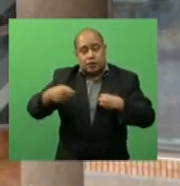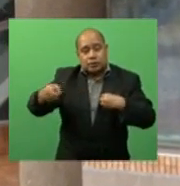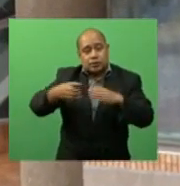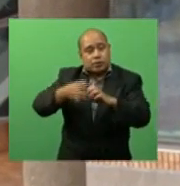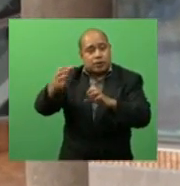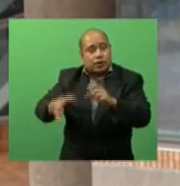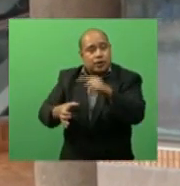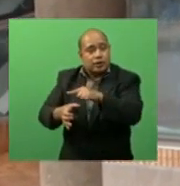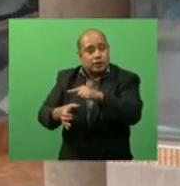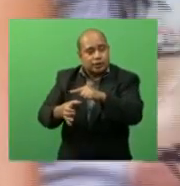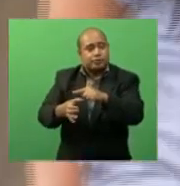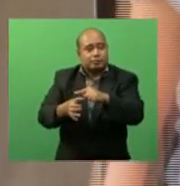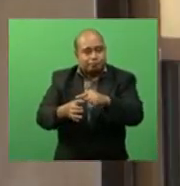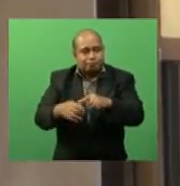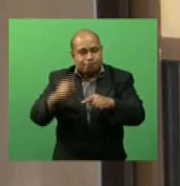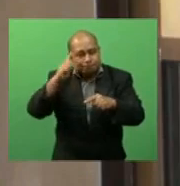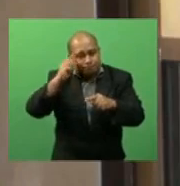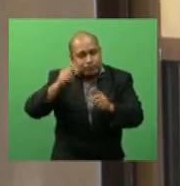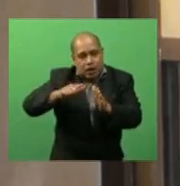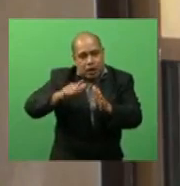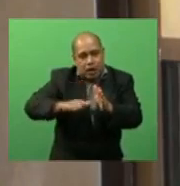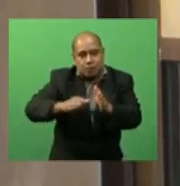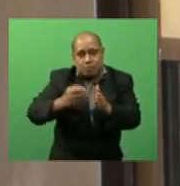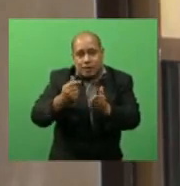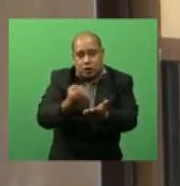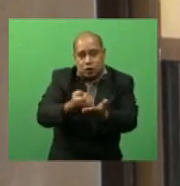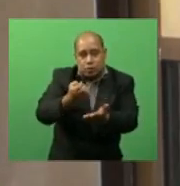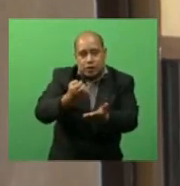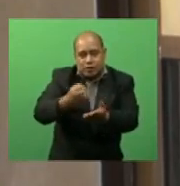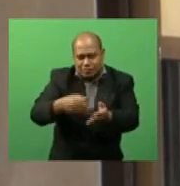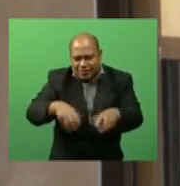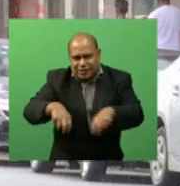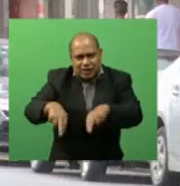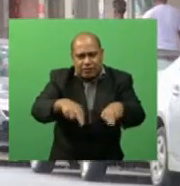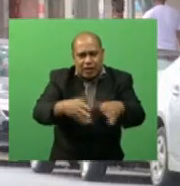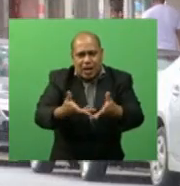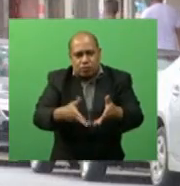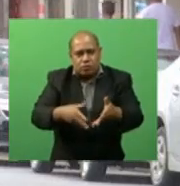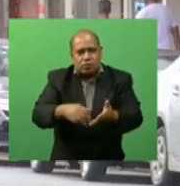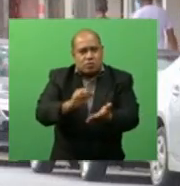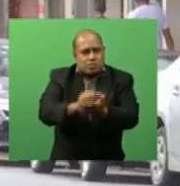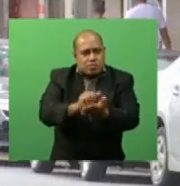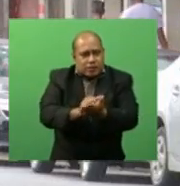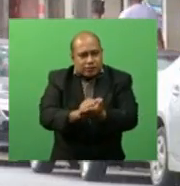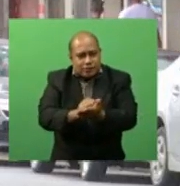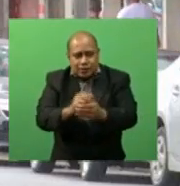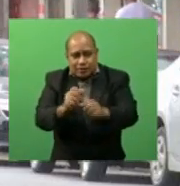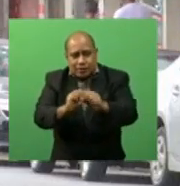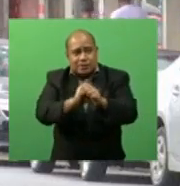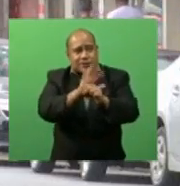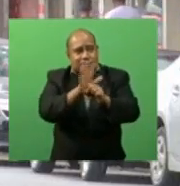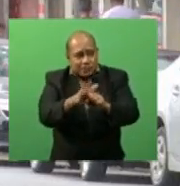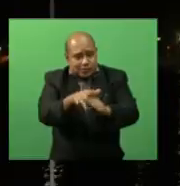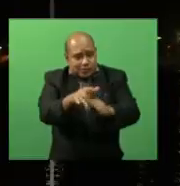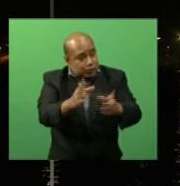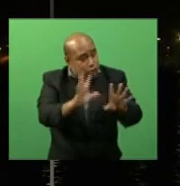Fiji will likely persist until risks from the health crisis are resolved. Edwin Nand, FBC